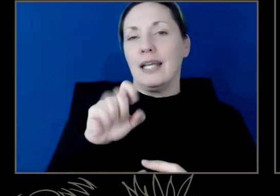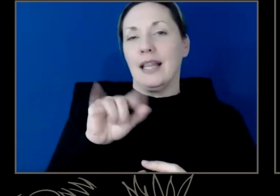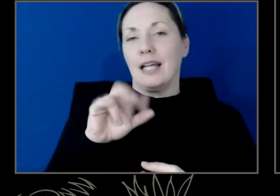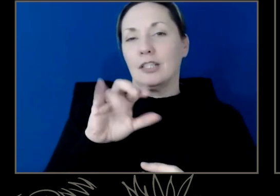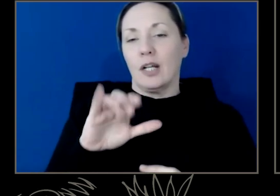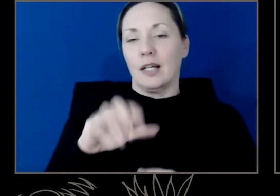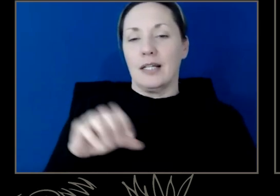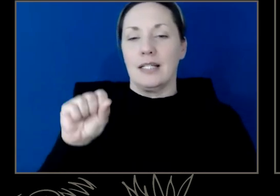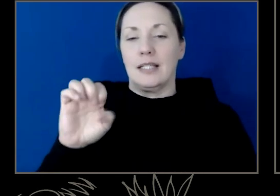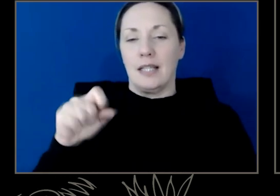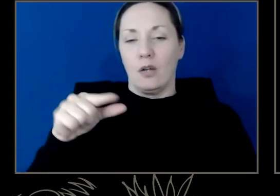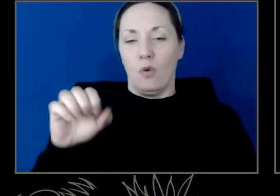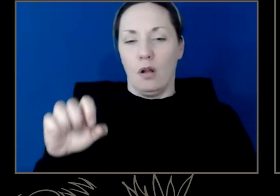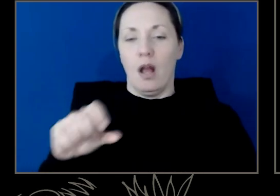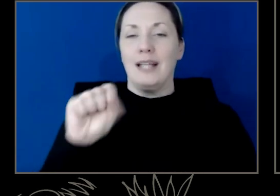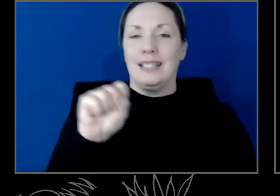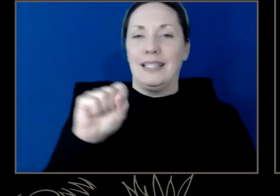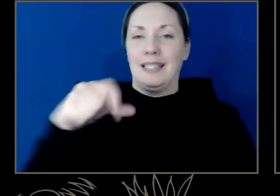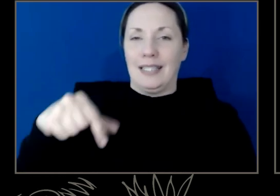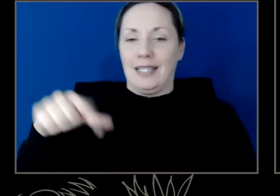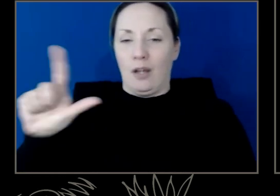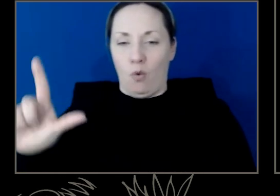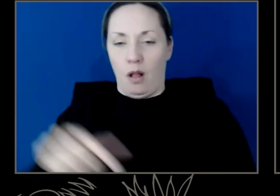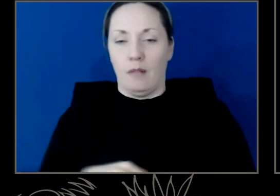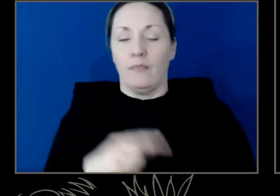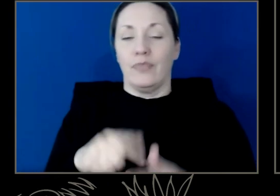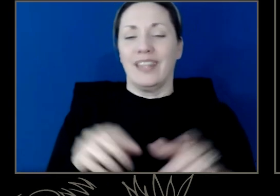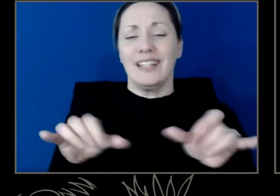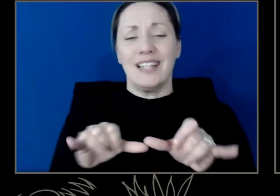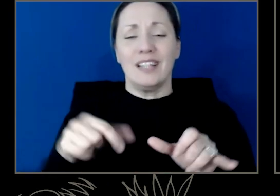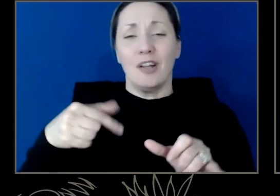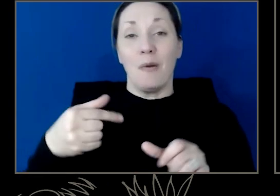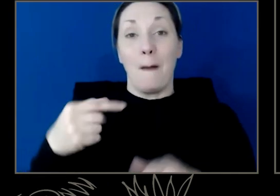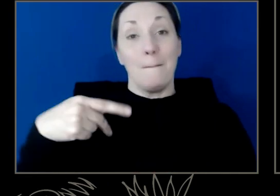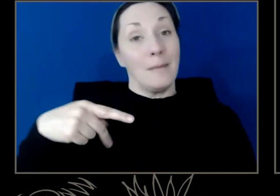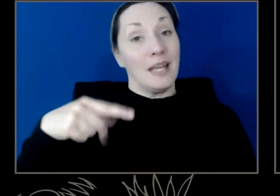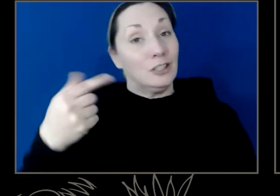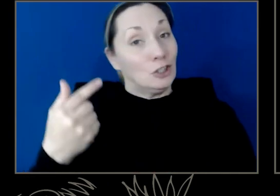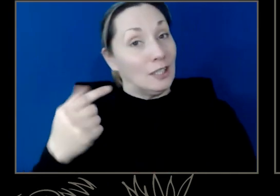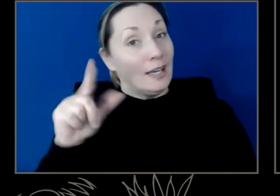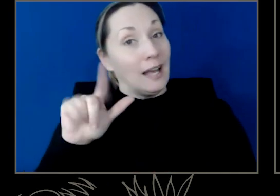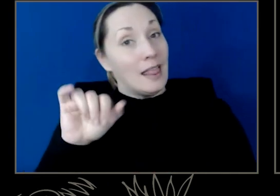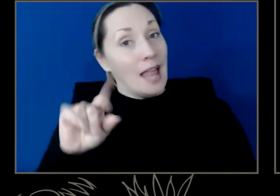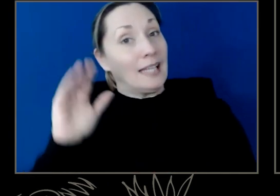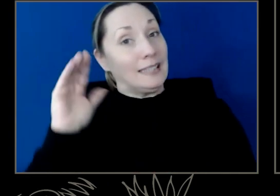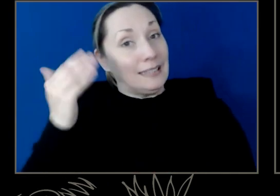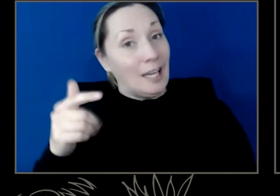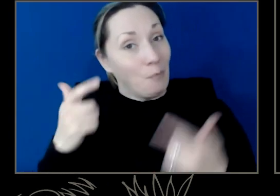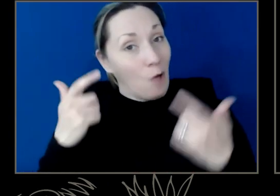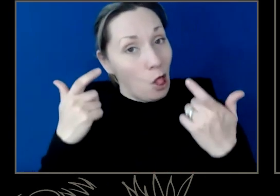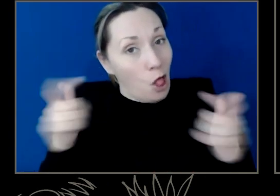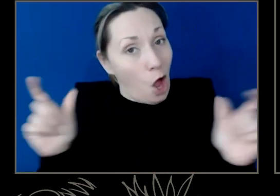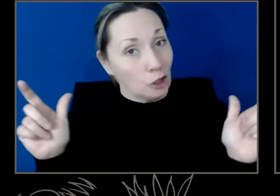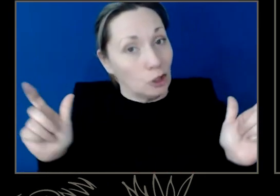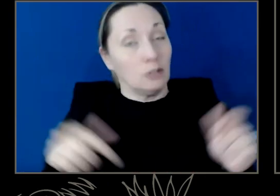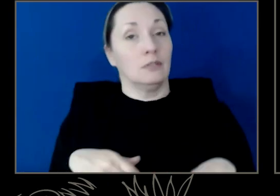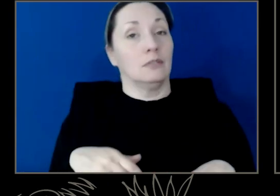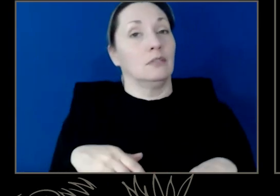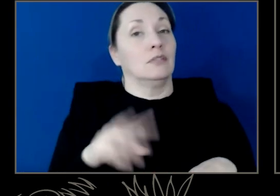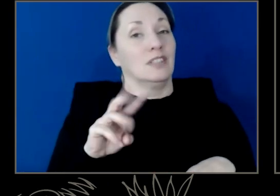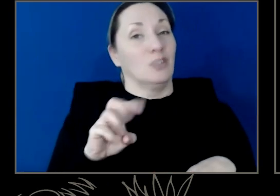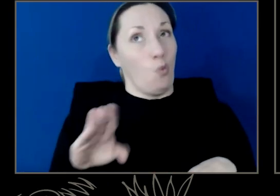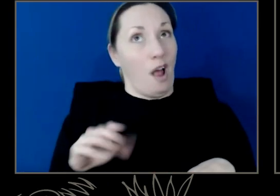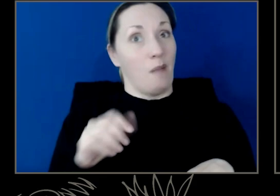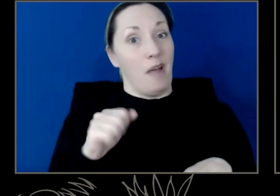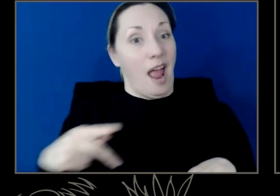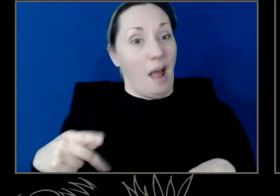is 3 megabytes, which can sound really, really large because it's in a web app that's quite large.